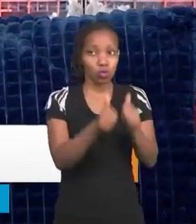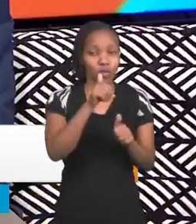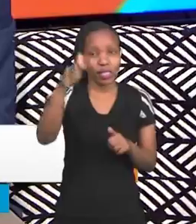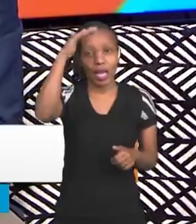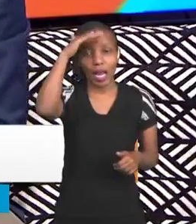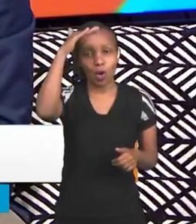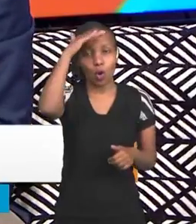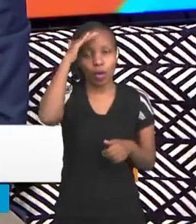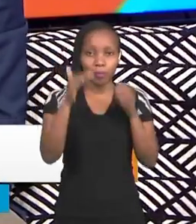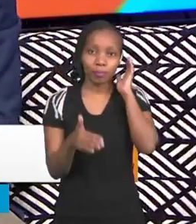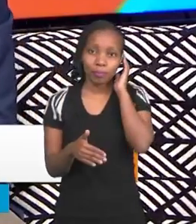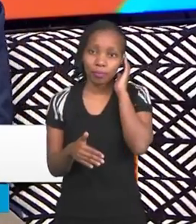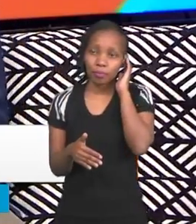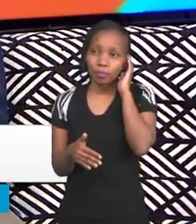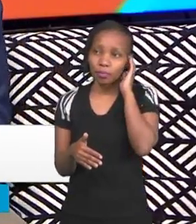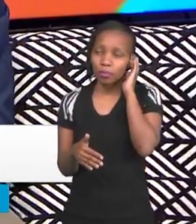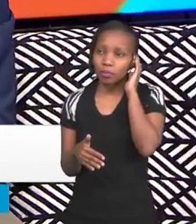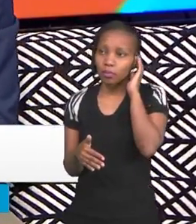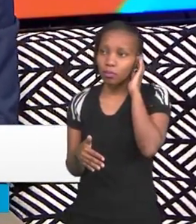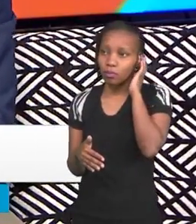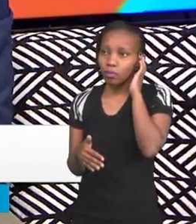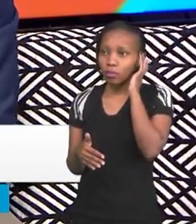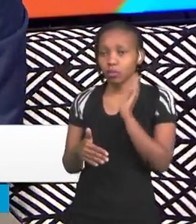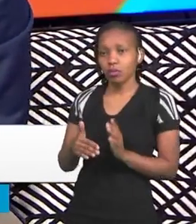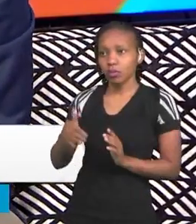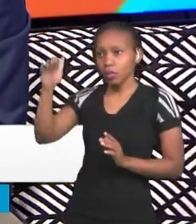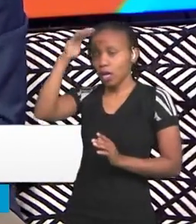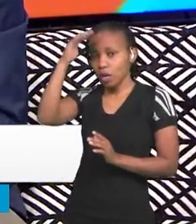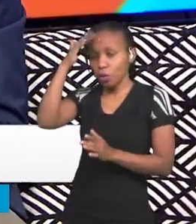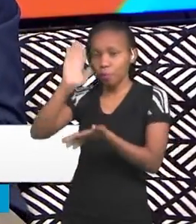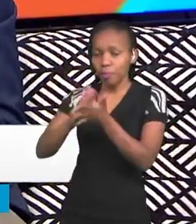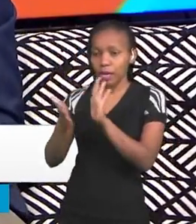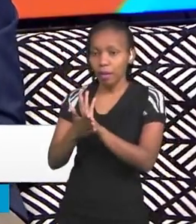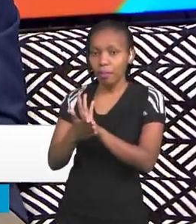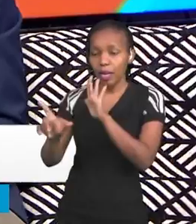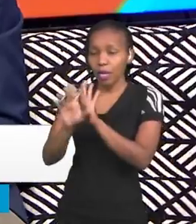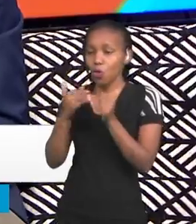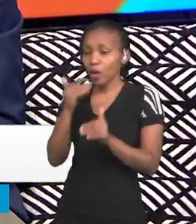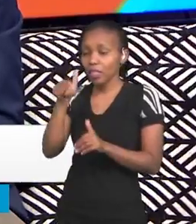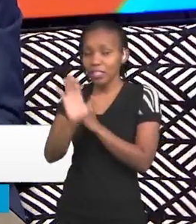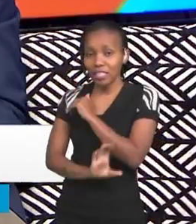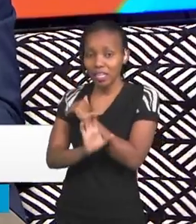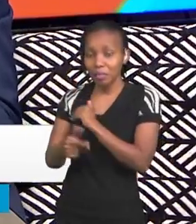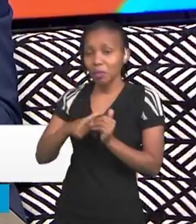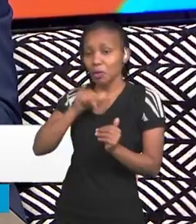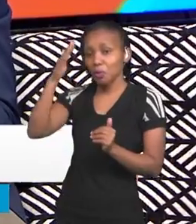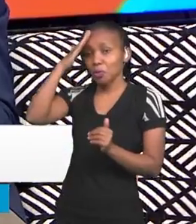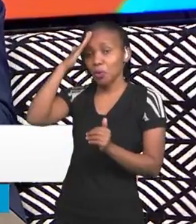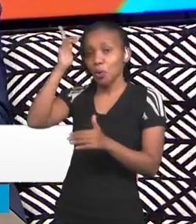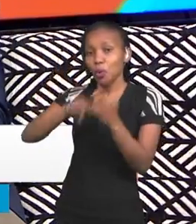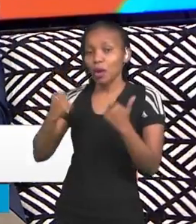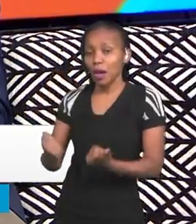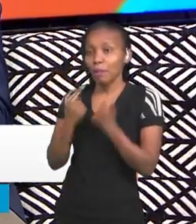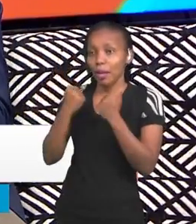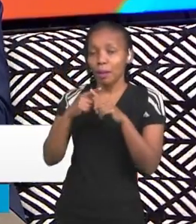Yeah. Okay. Mm-hmm. Well, that day alcohol will be illegal in this country. I don't know what will happen. Anyway, so looking